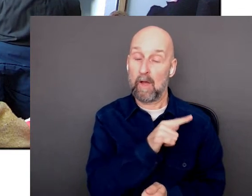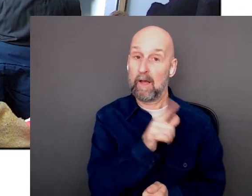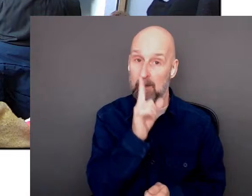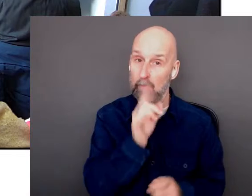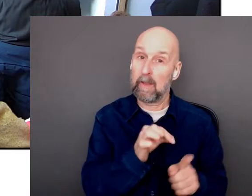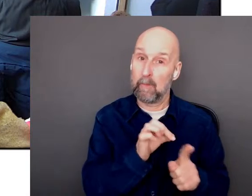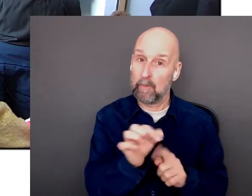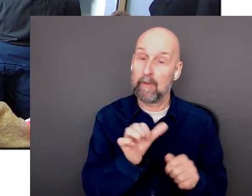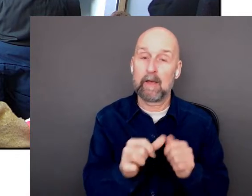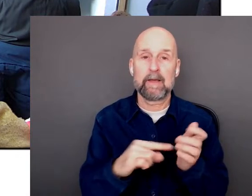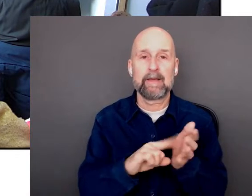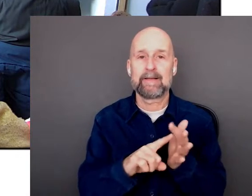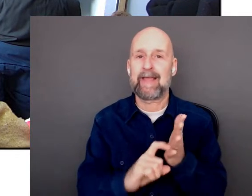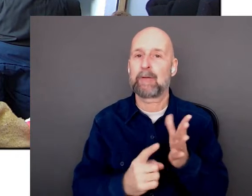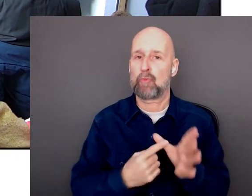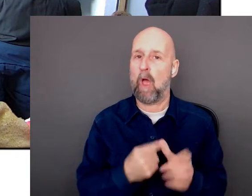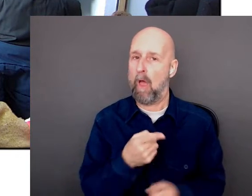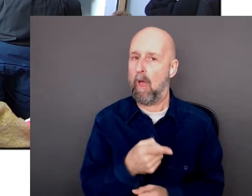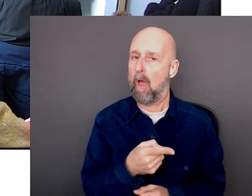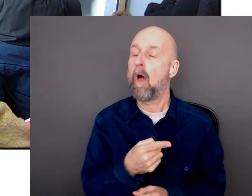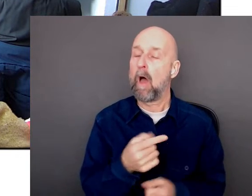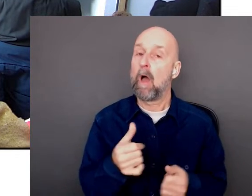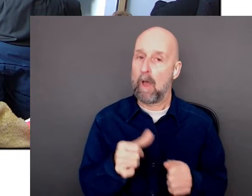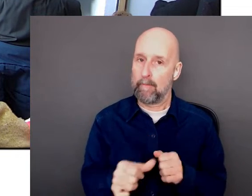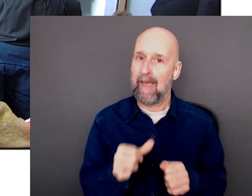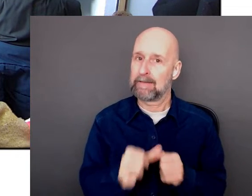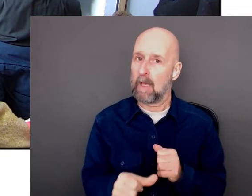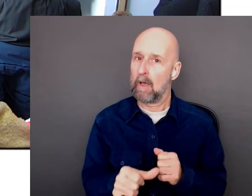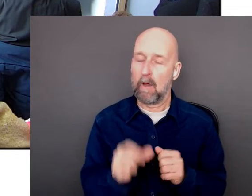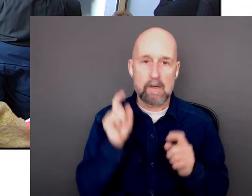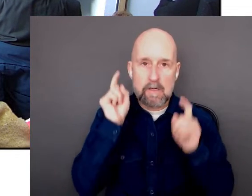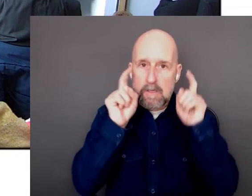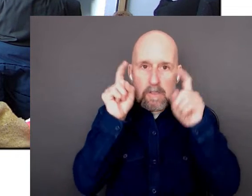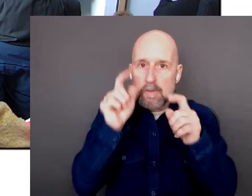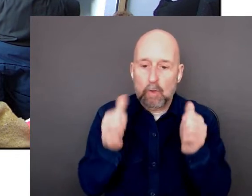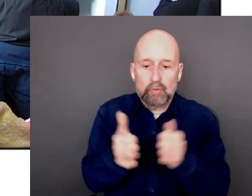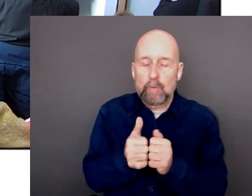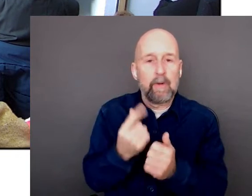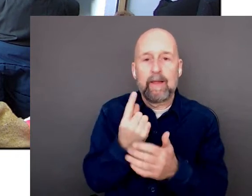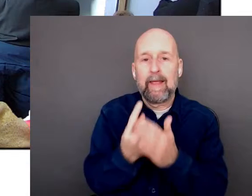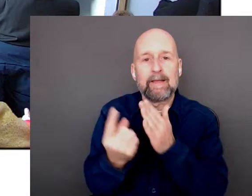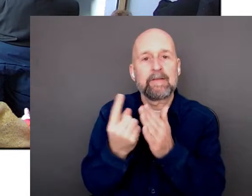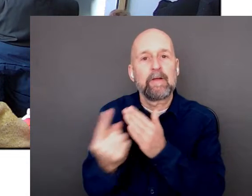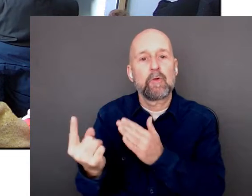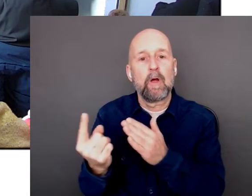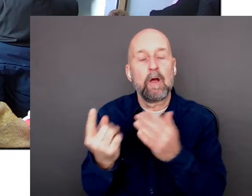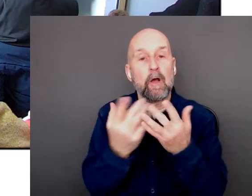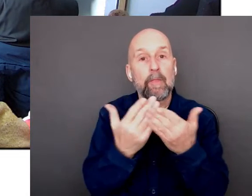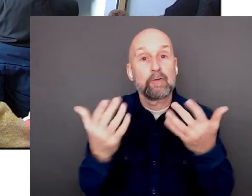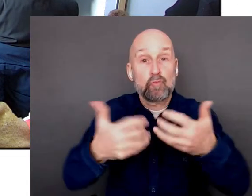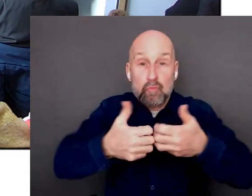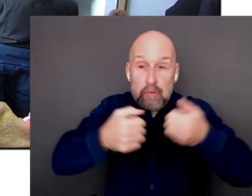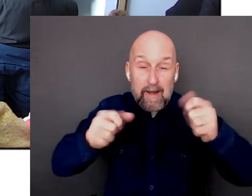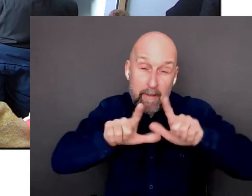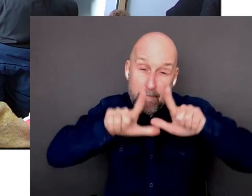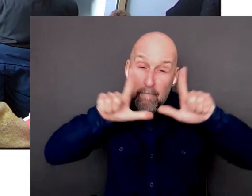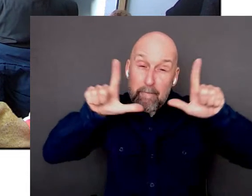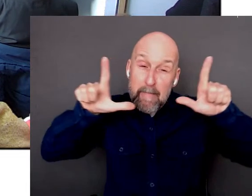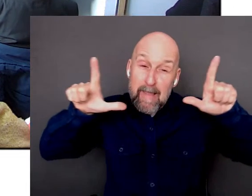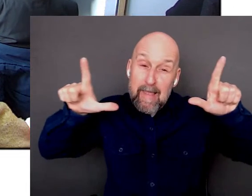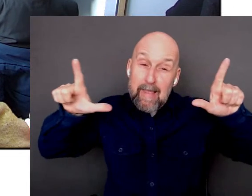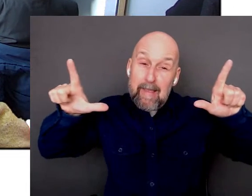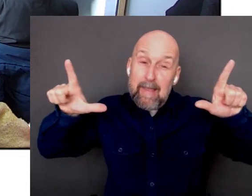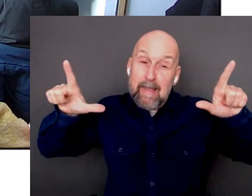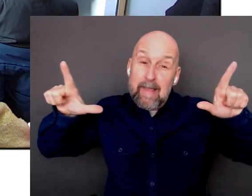Tetra, which is not thought out to be individual, but the screen is so big that you get to, well, if